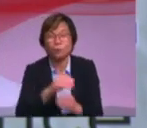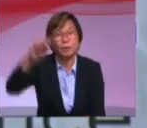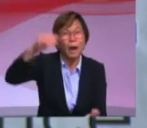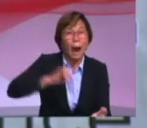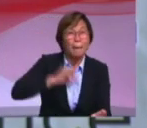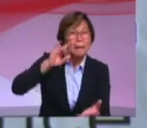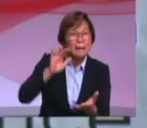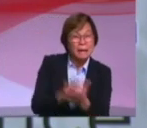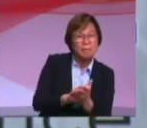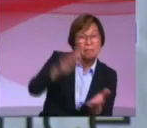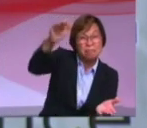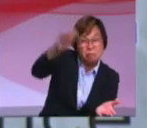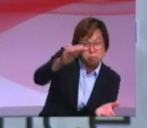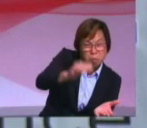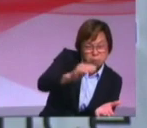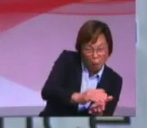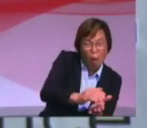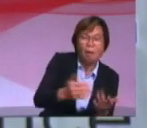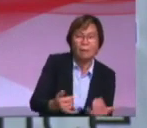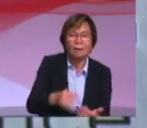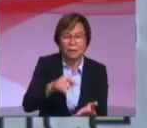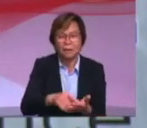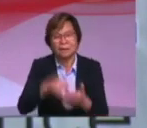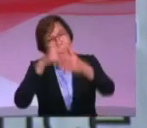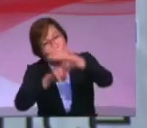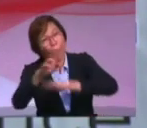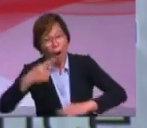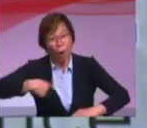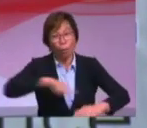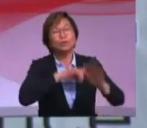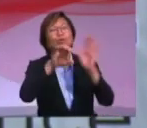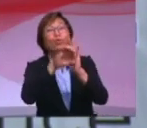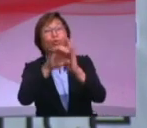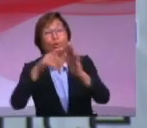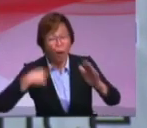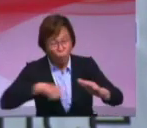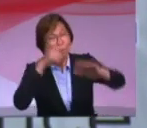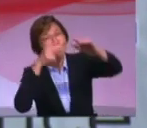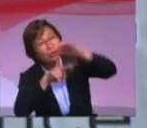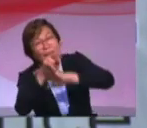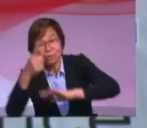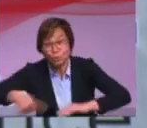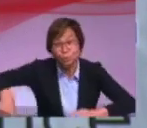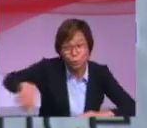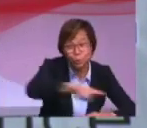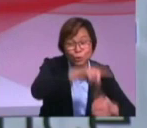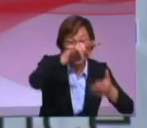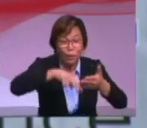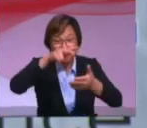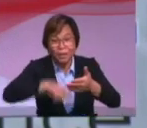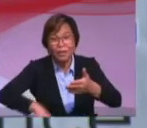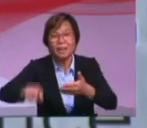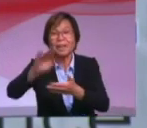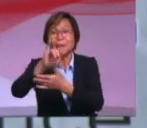down uh the cases so this is our projection this is our modeling obviously most of you have actually read the imperial